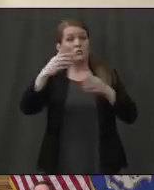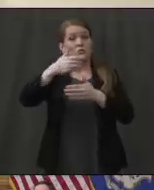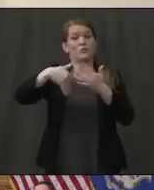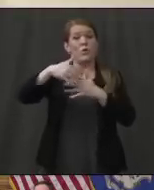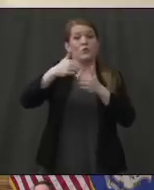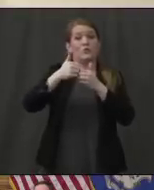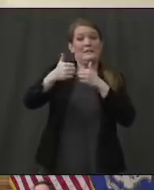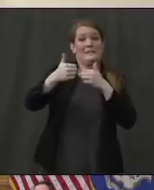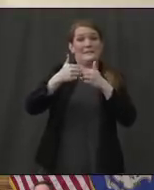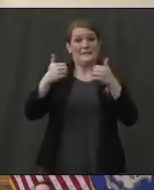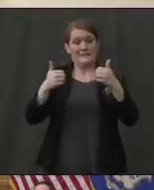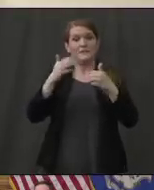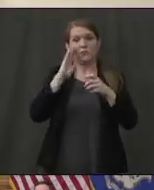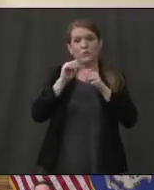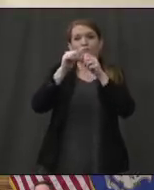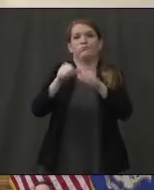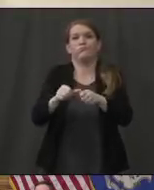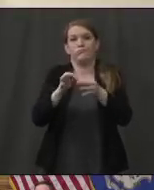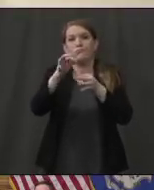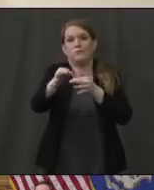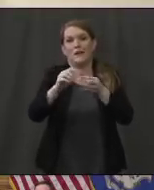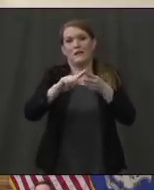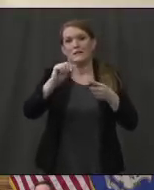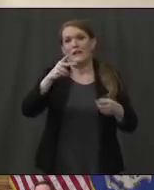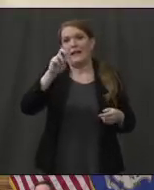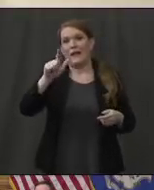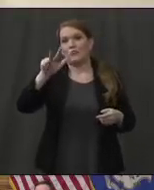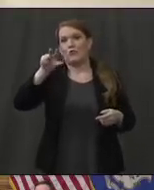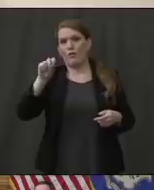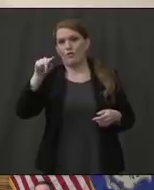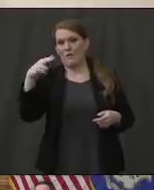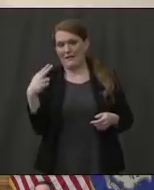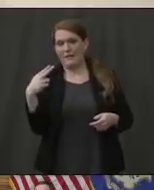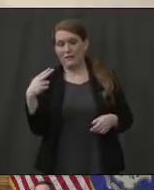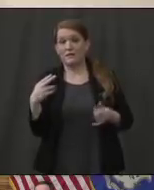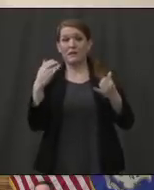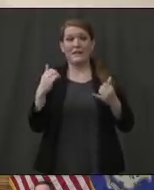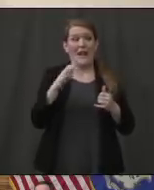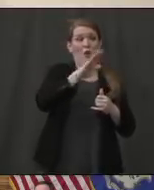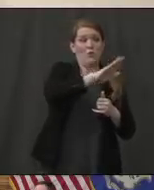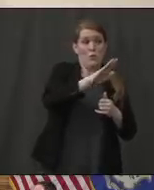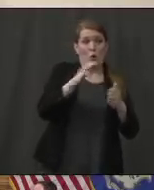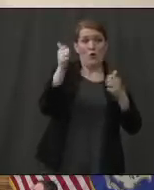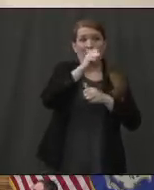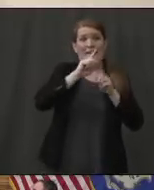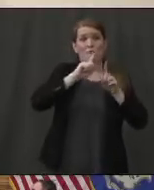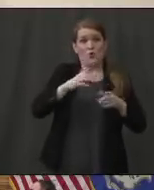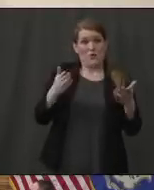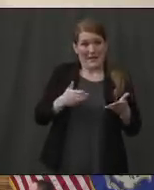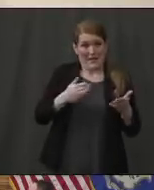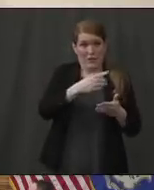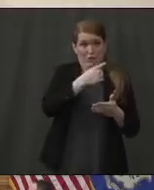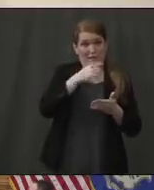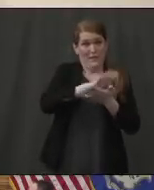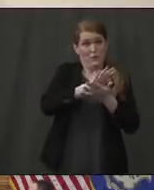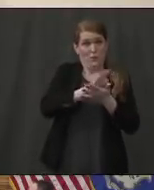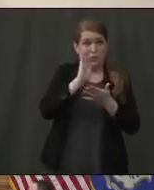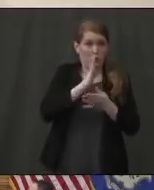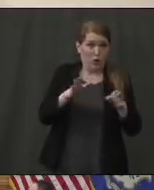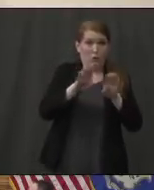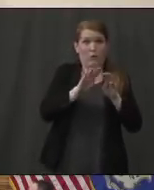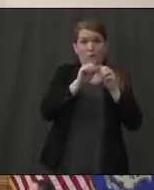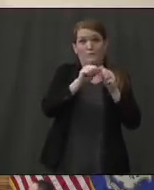says public schools must stay closed until April 20th. Is there any decision yet to